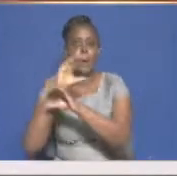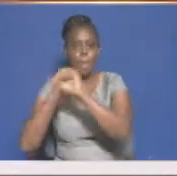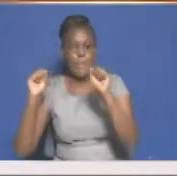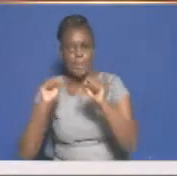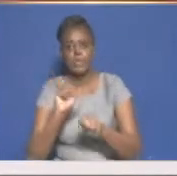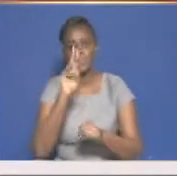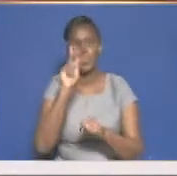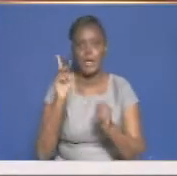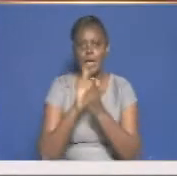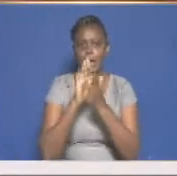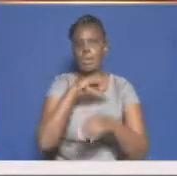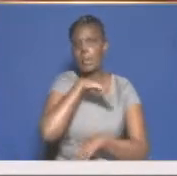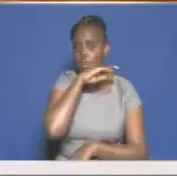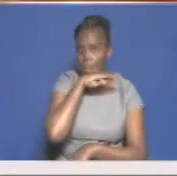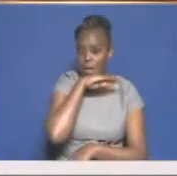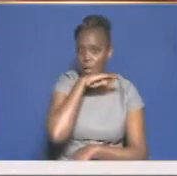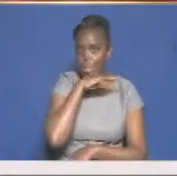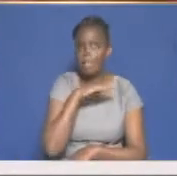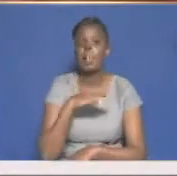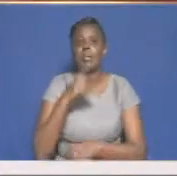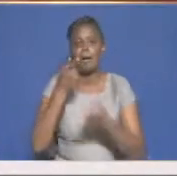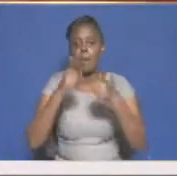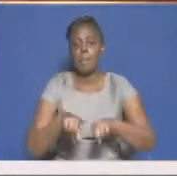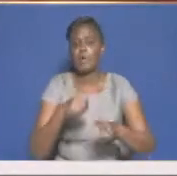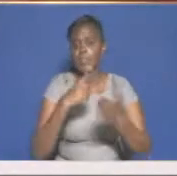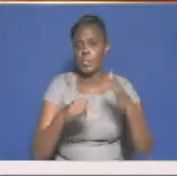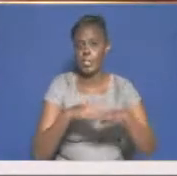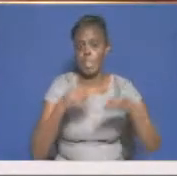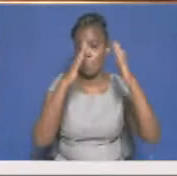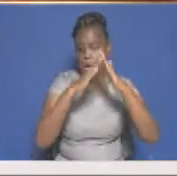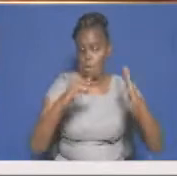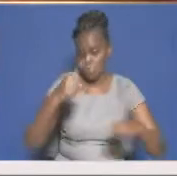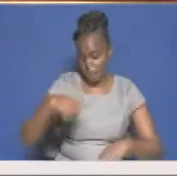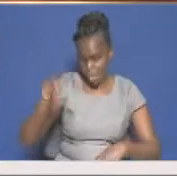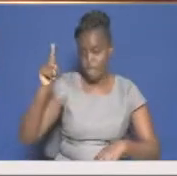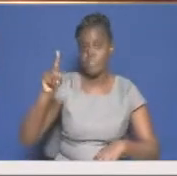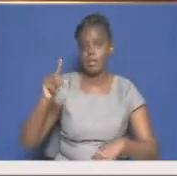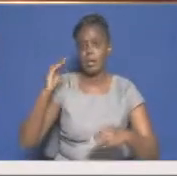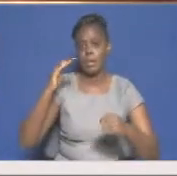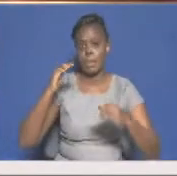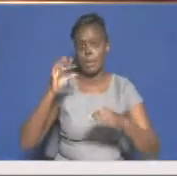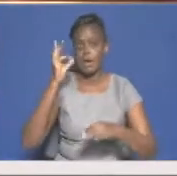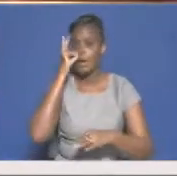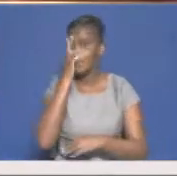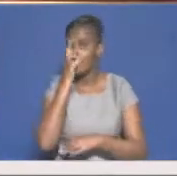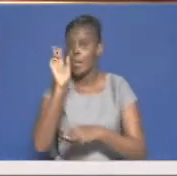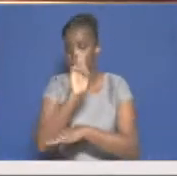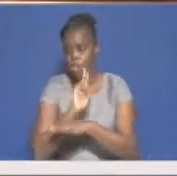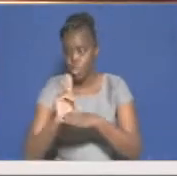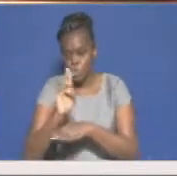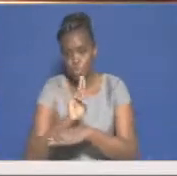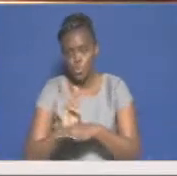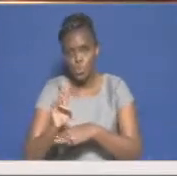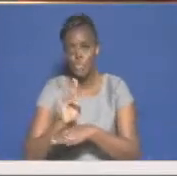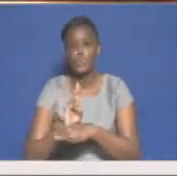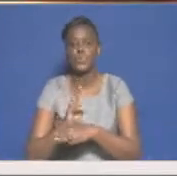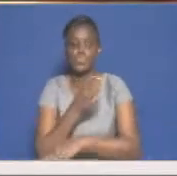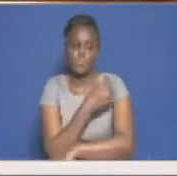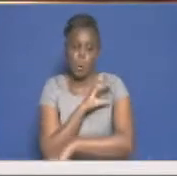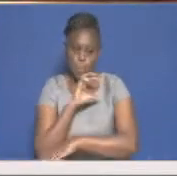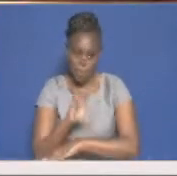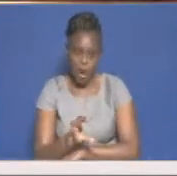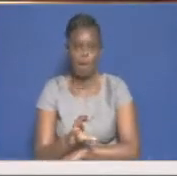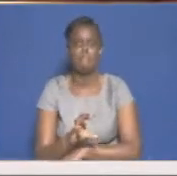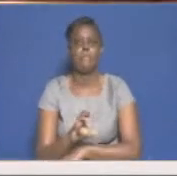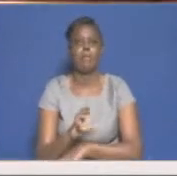Raila Odinga. So what happened when the House passed it, President Kibaki used his veto power